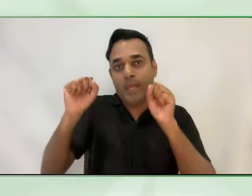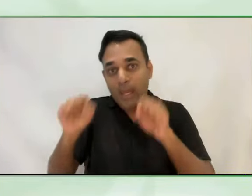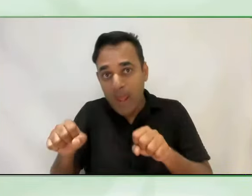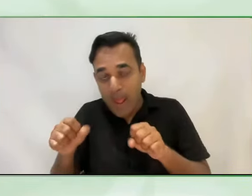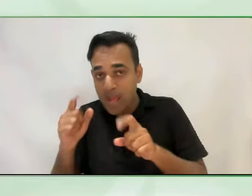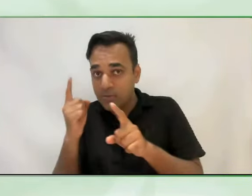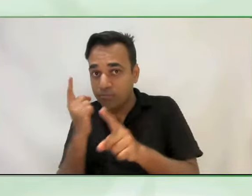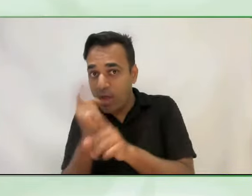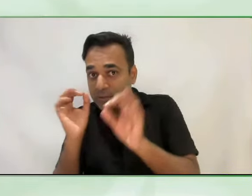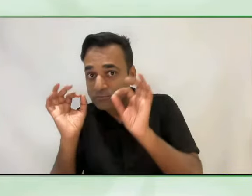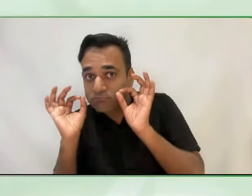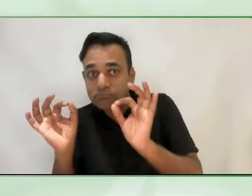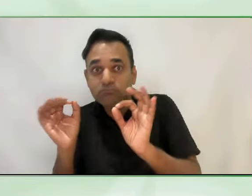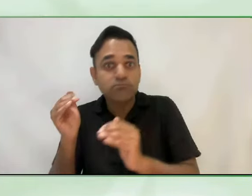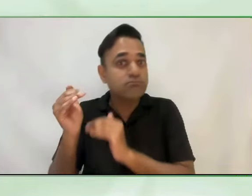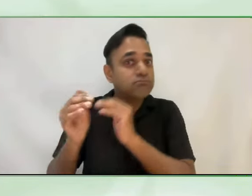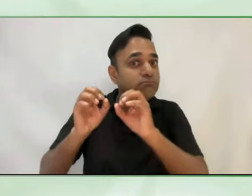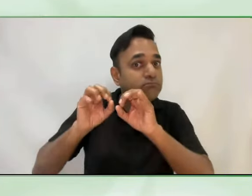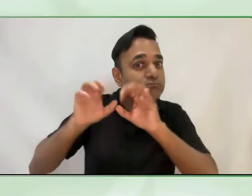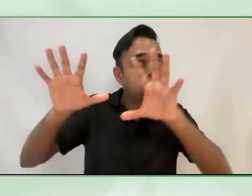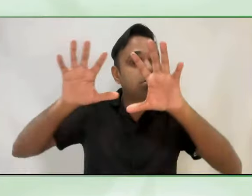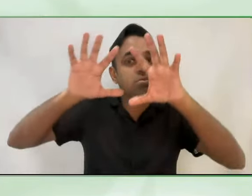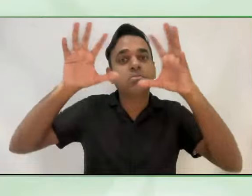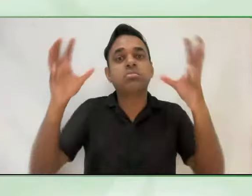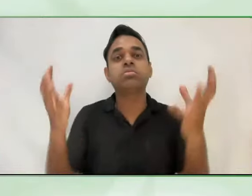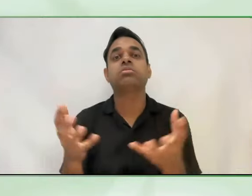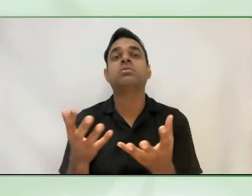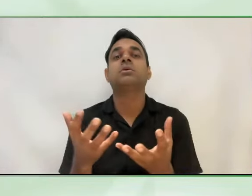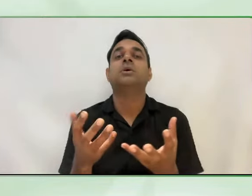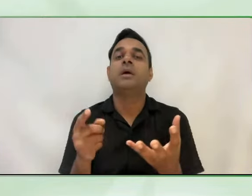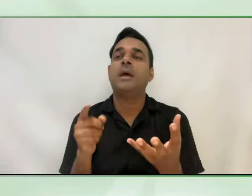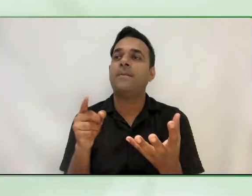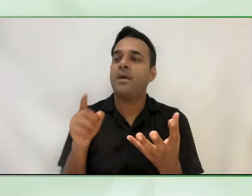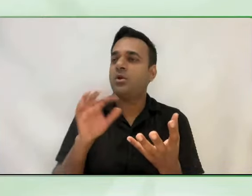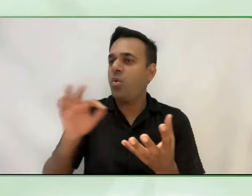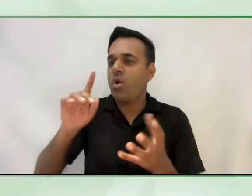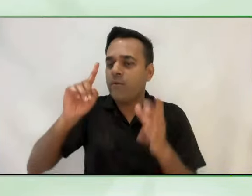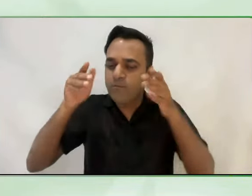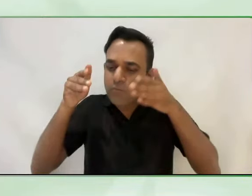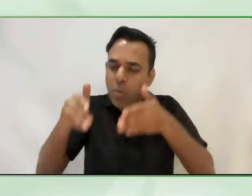people. We have 30 seconds left. Is there anything else you would like to